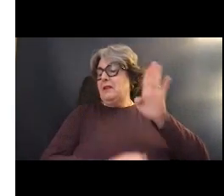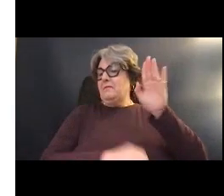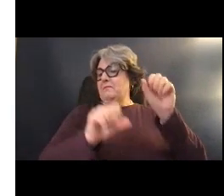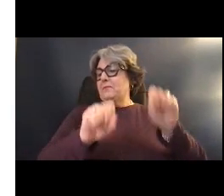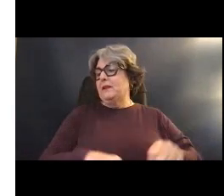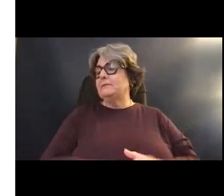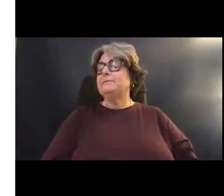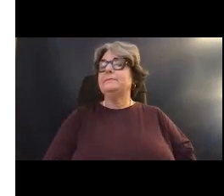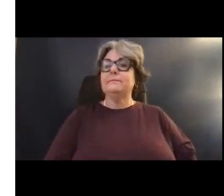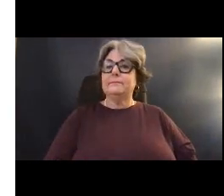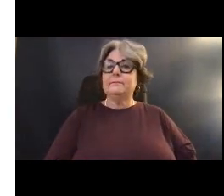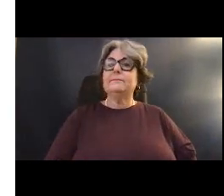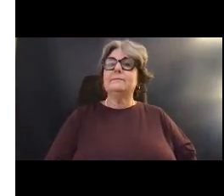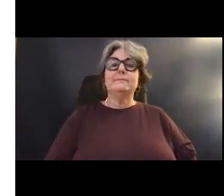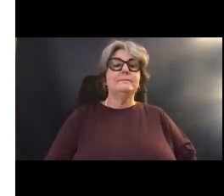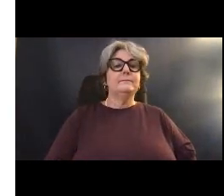presentation.